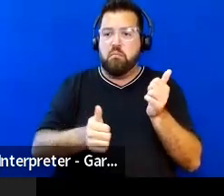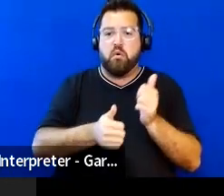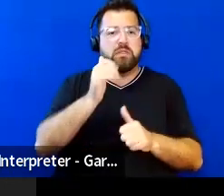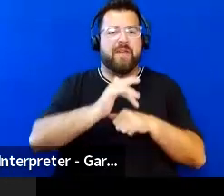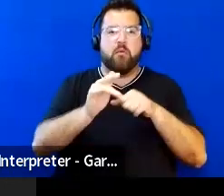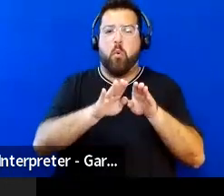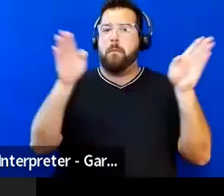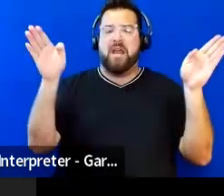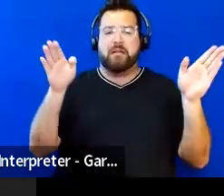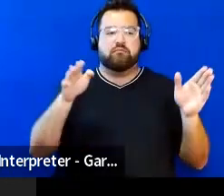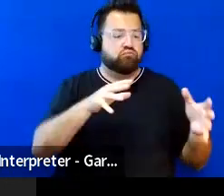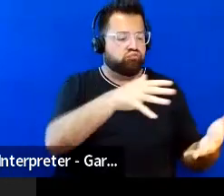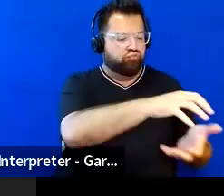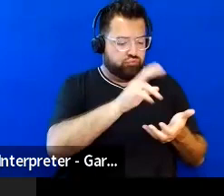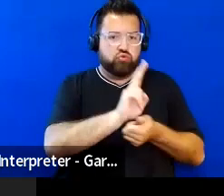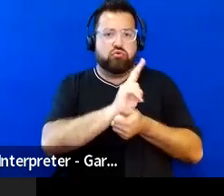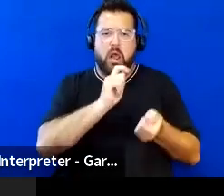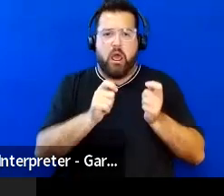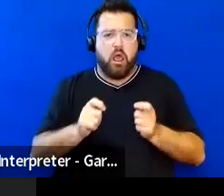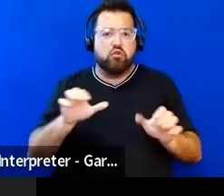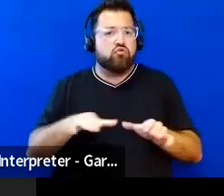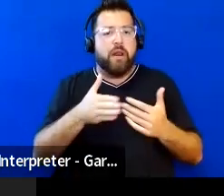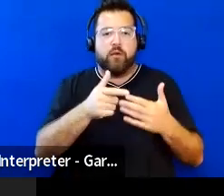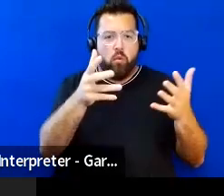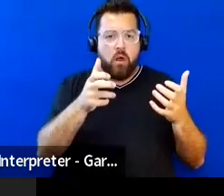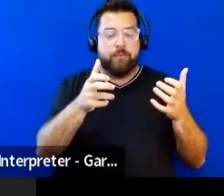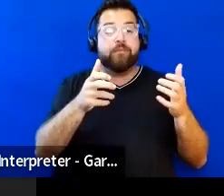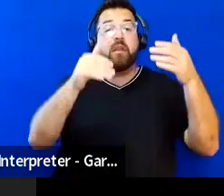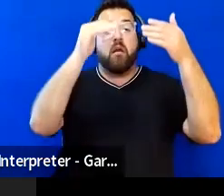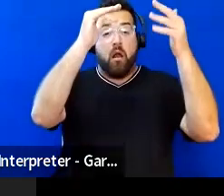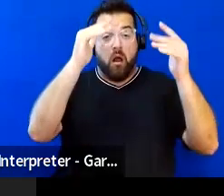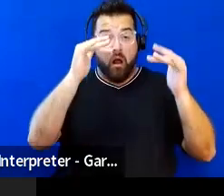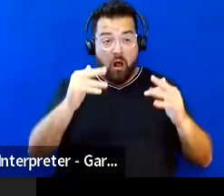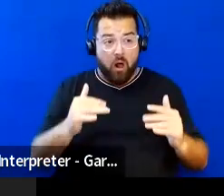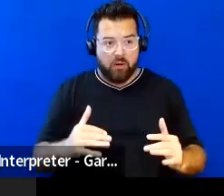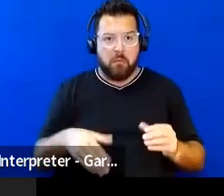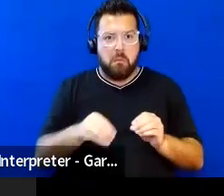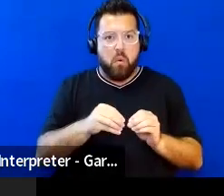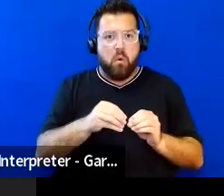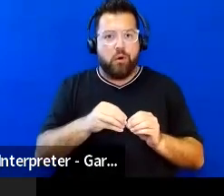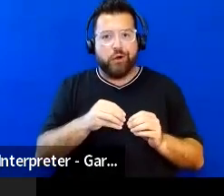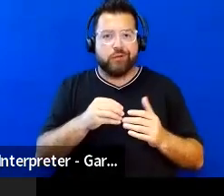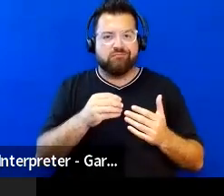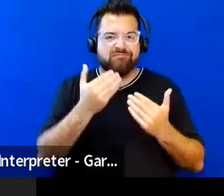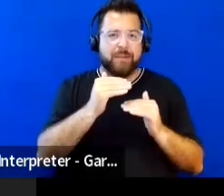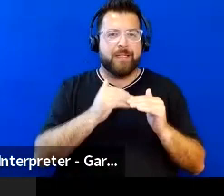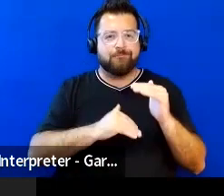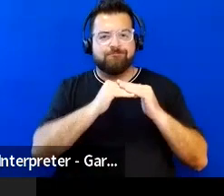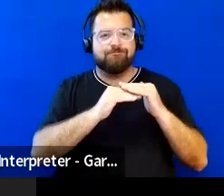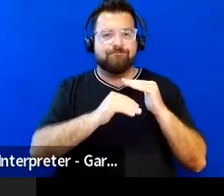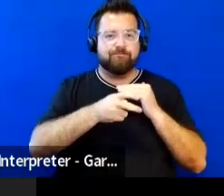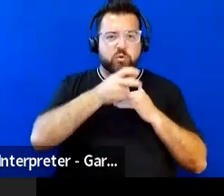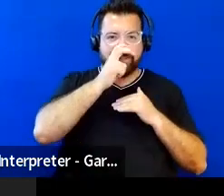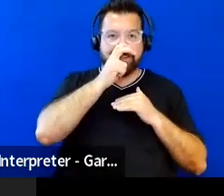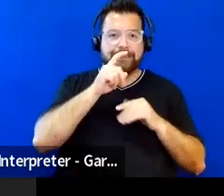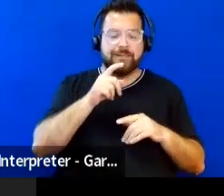And then it goes all the way down to less open. And so I'm not going to get into the